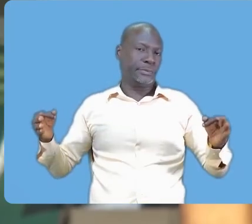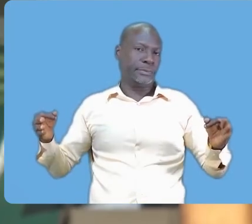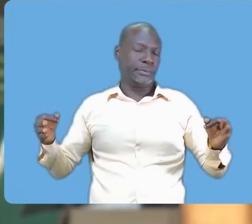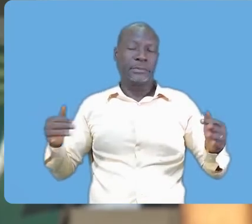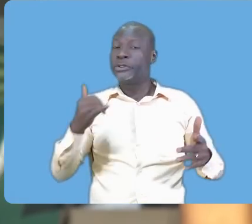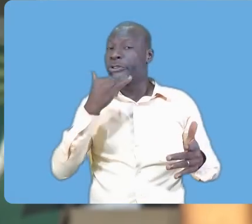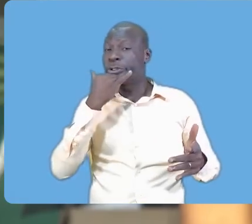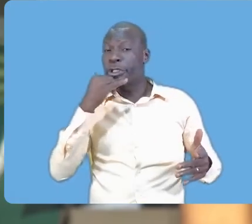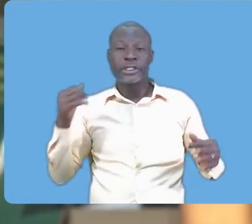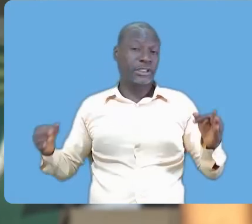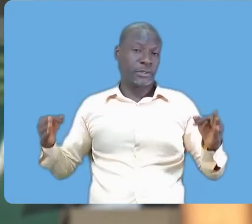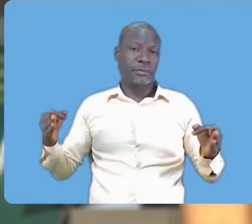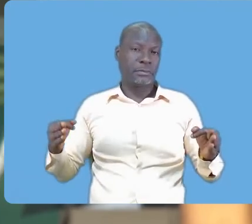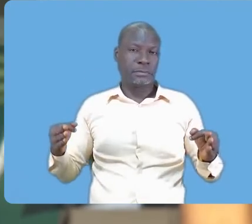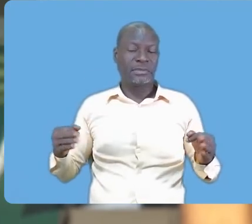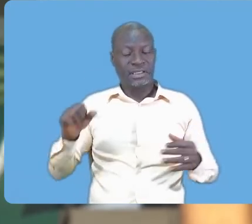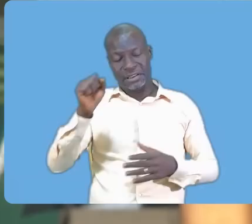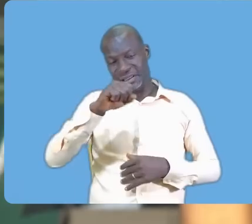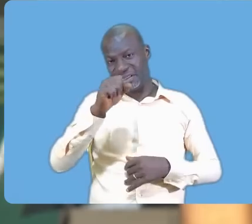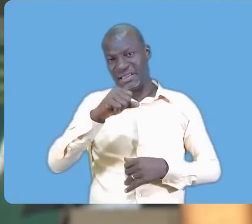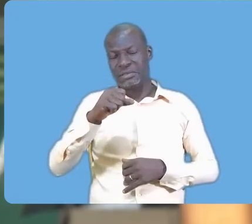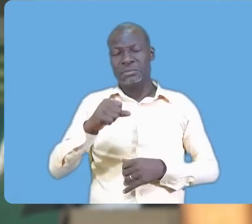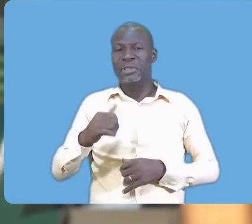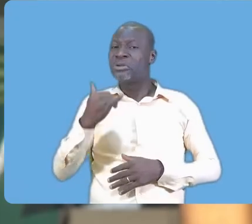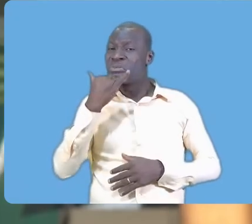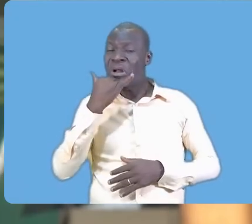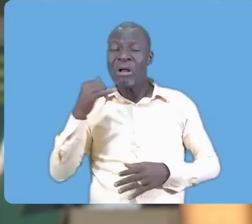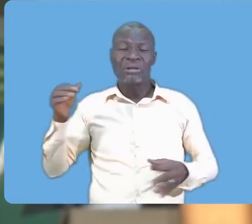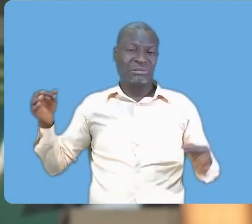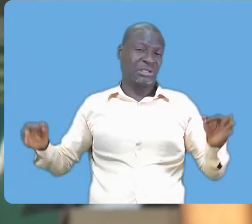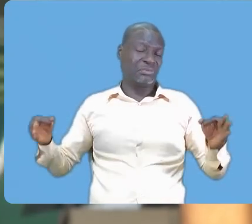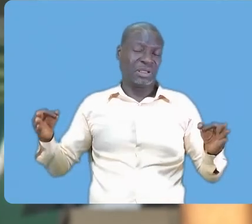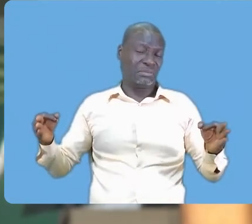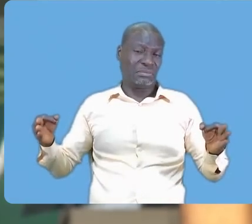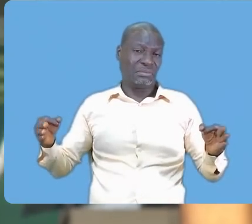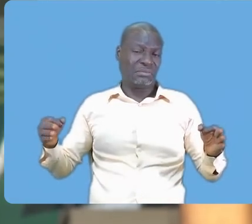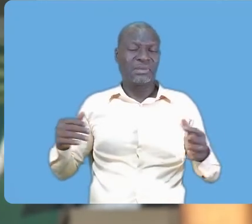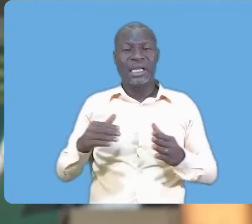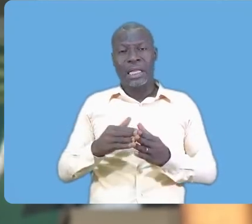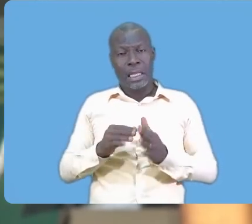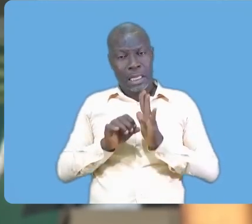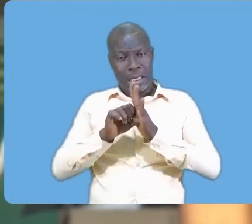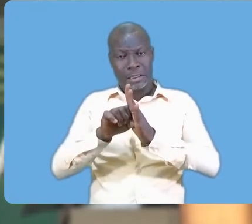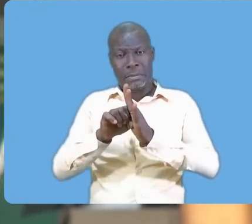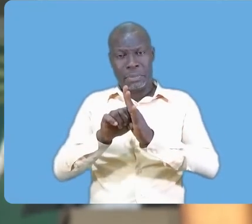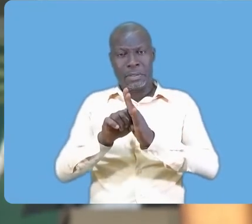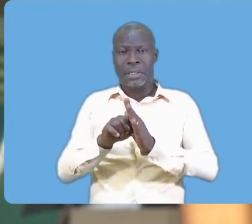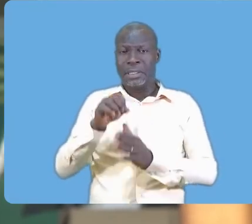perversion of justice say yamma atemuo pepper ye enye na dwuma ye mi dwuma de